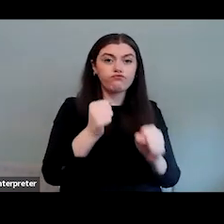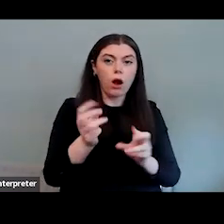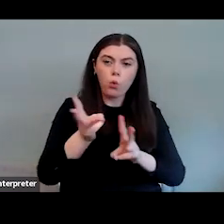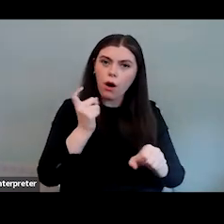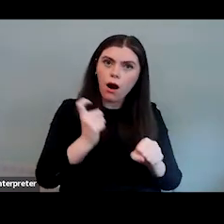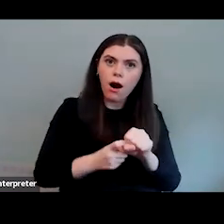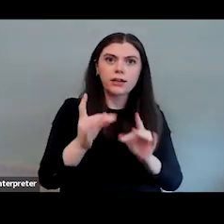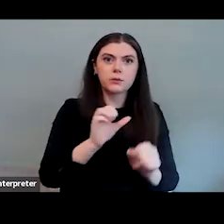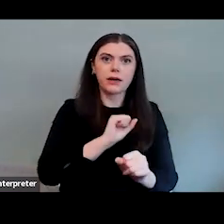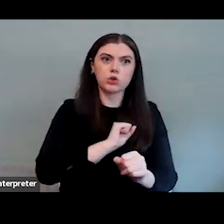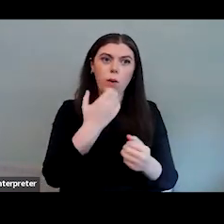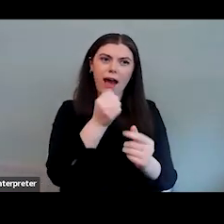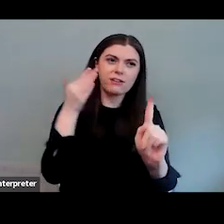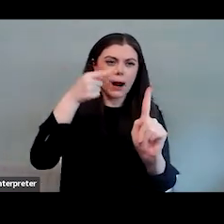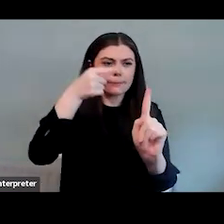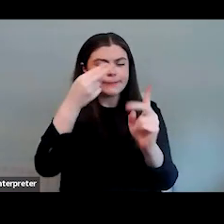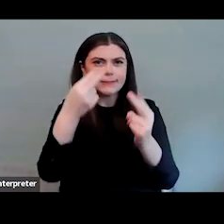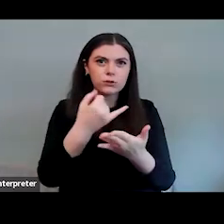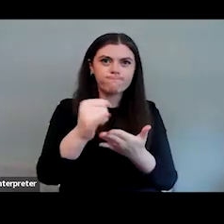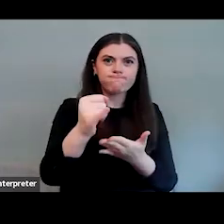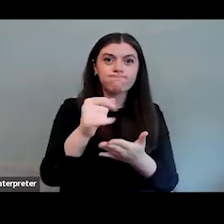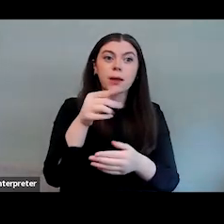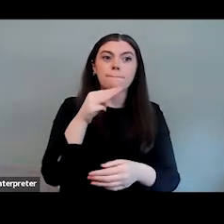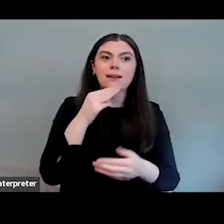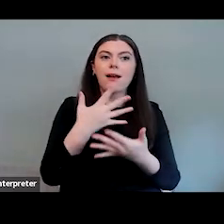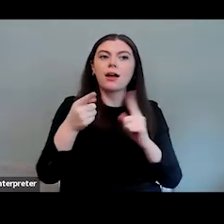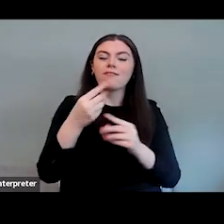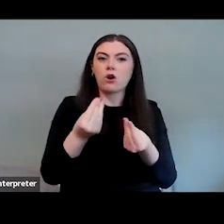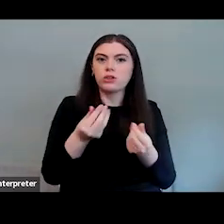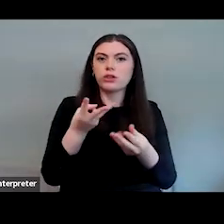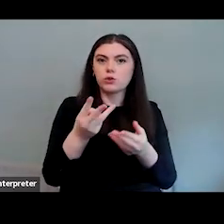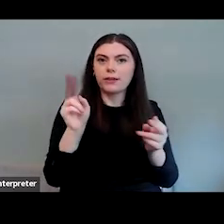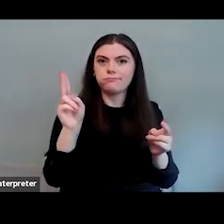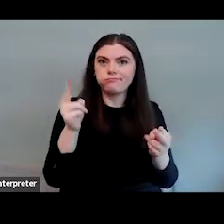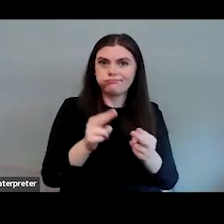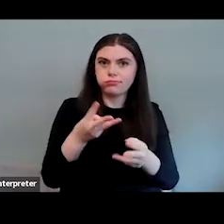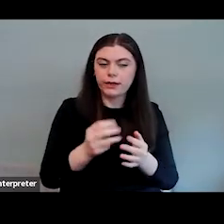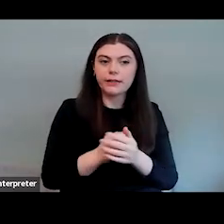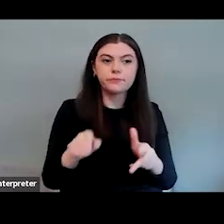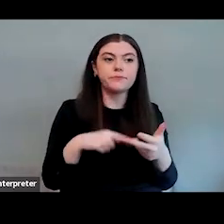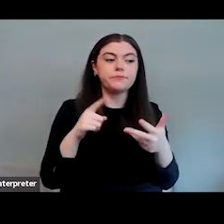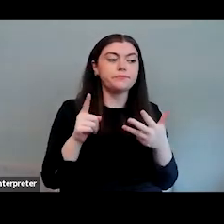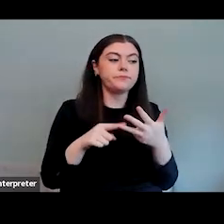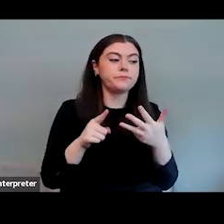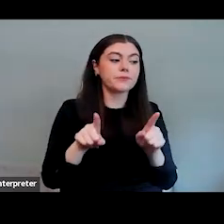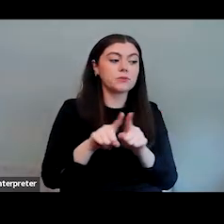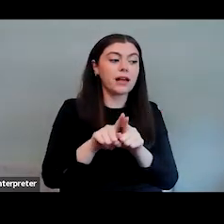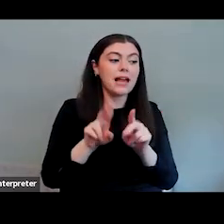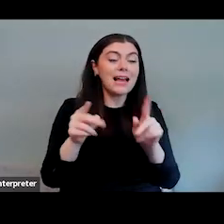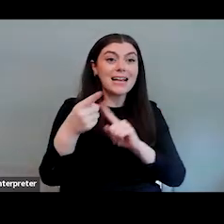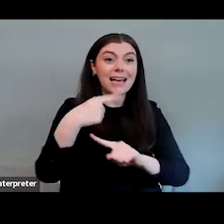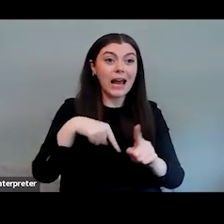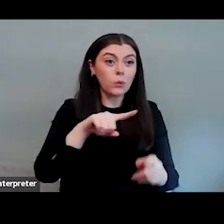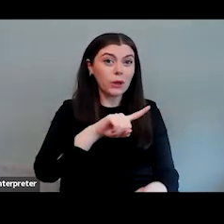target known, that's going to drain a lot of the resources that we have. And last but not least, can we win this? Because there is